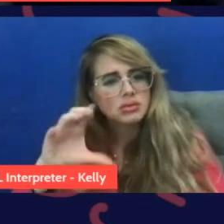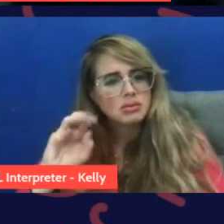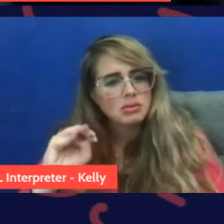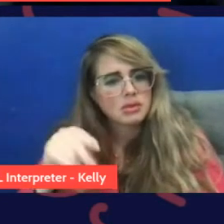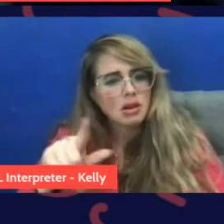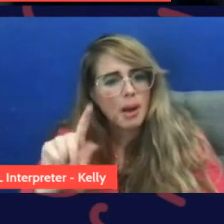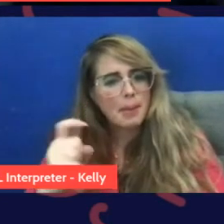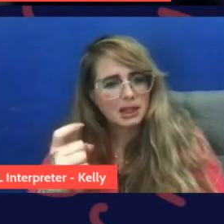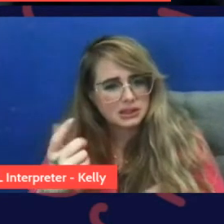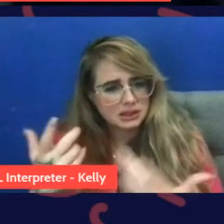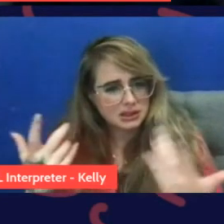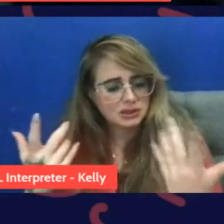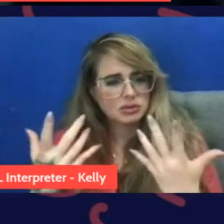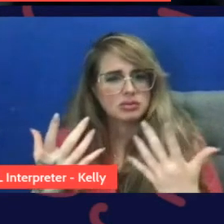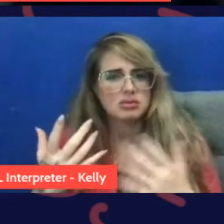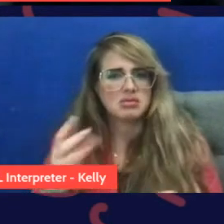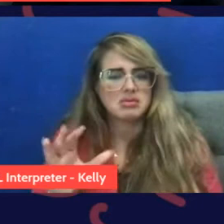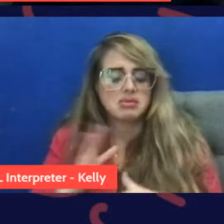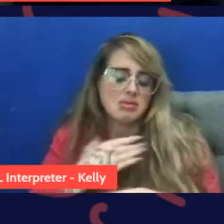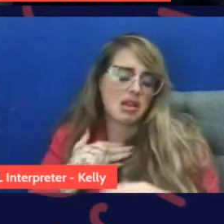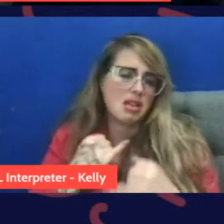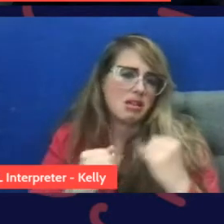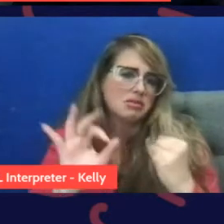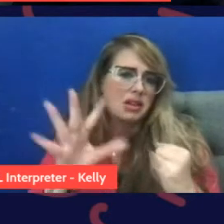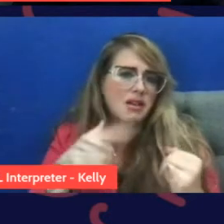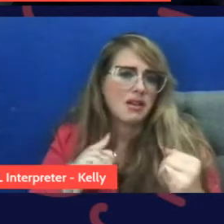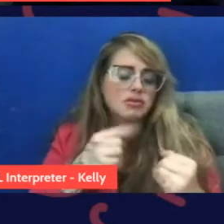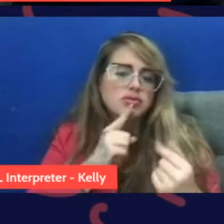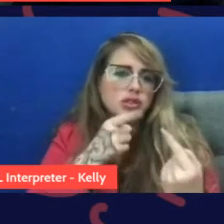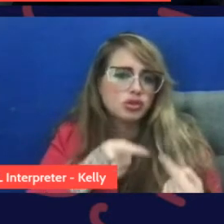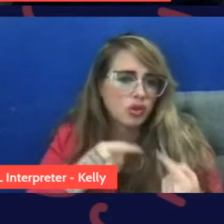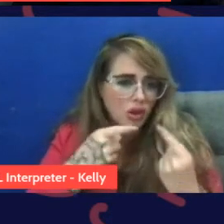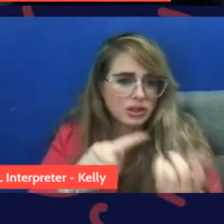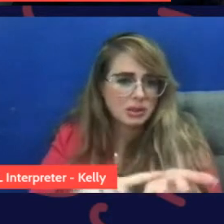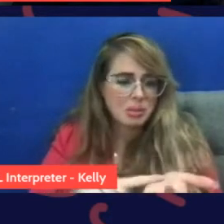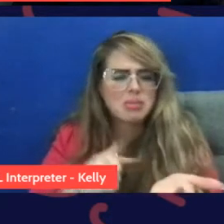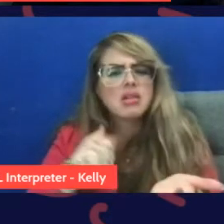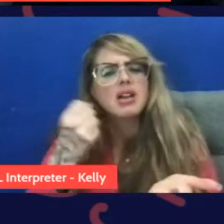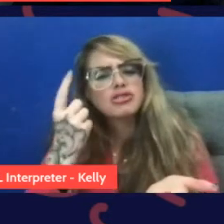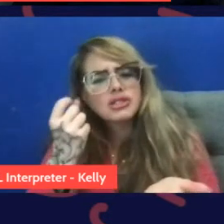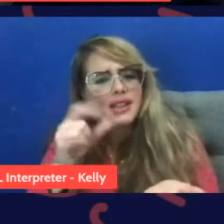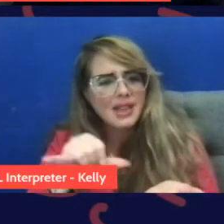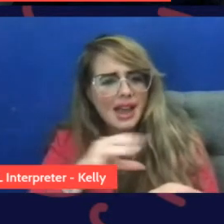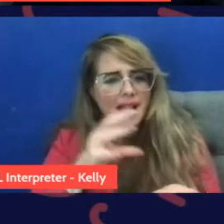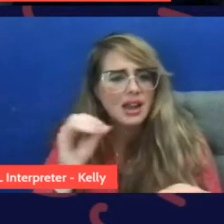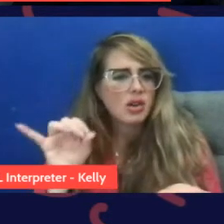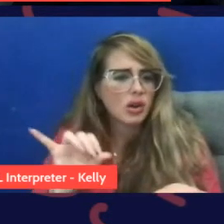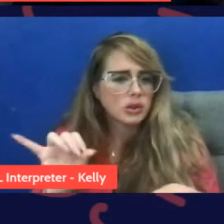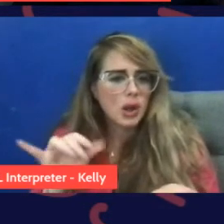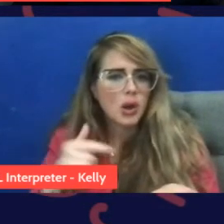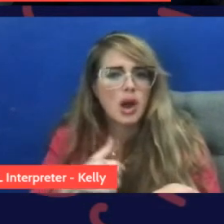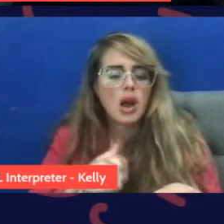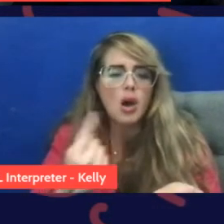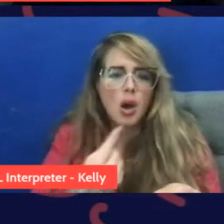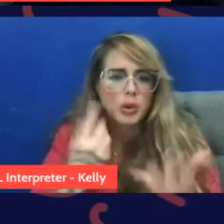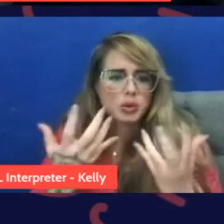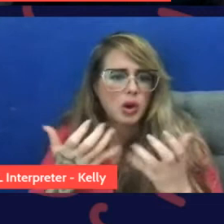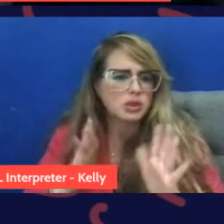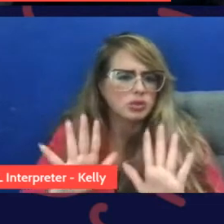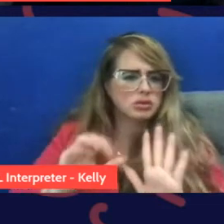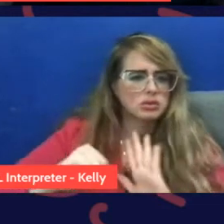last bit. Like, I think I've also had such a difficult time sometimes, and I understand it, and also like I always want to push back a